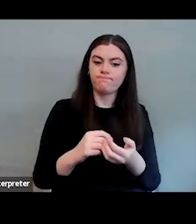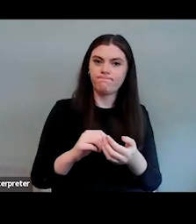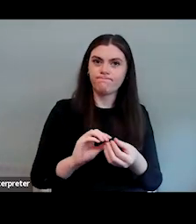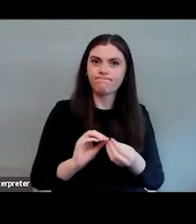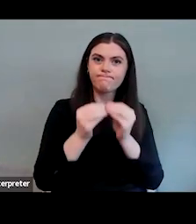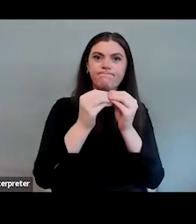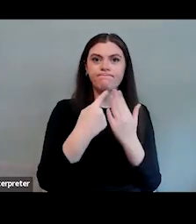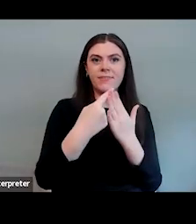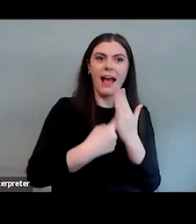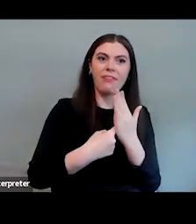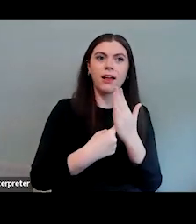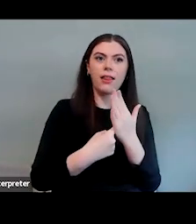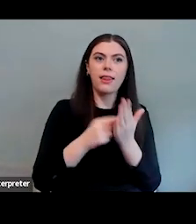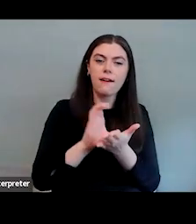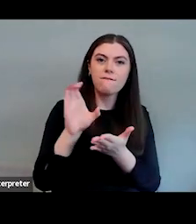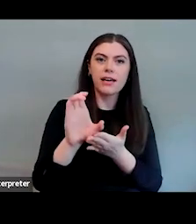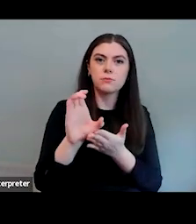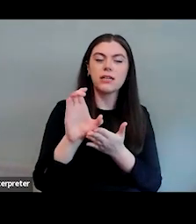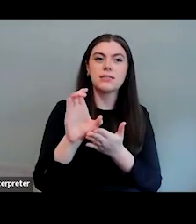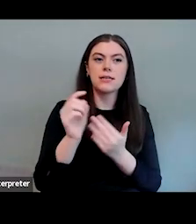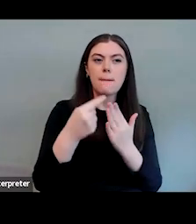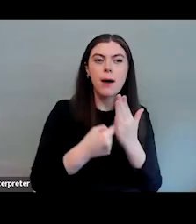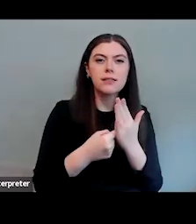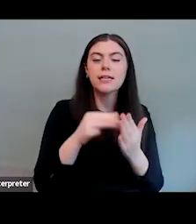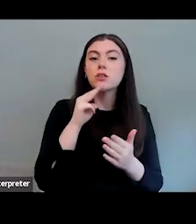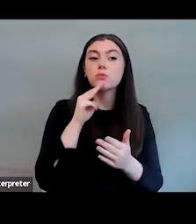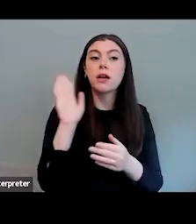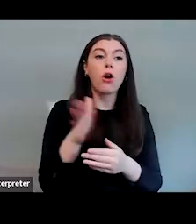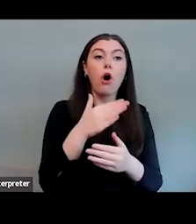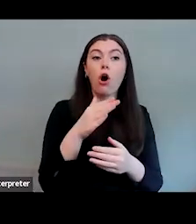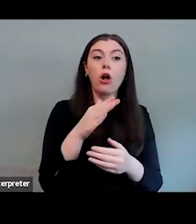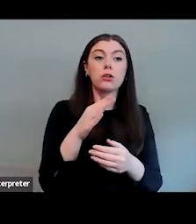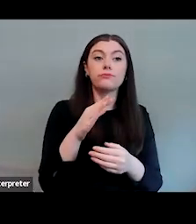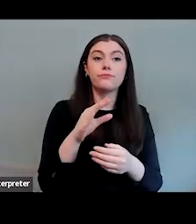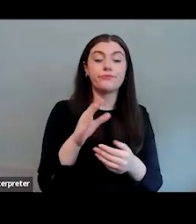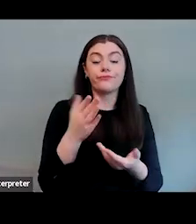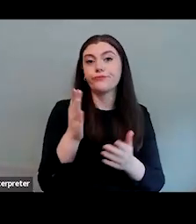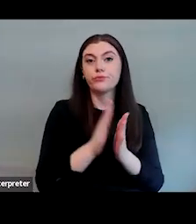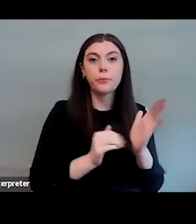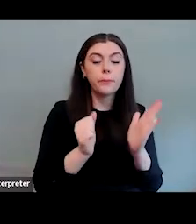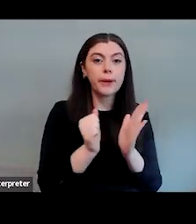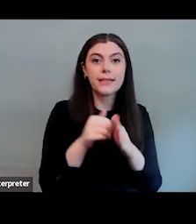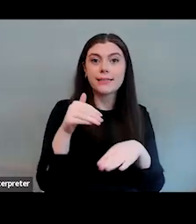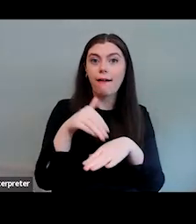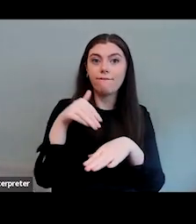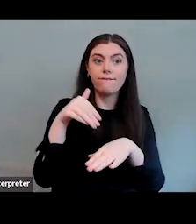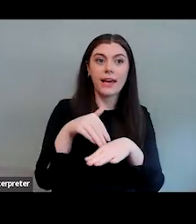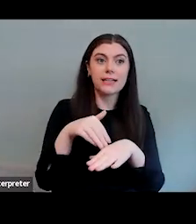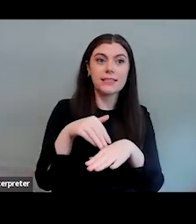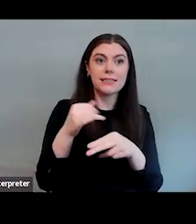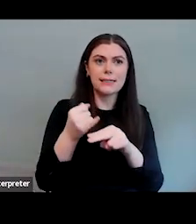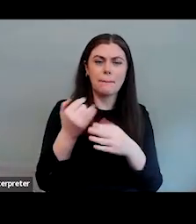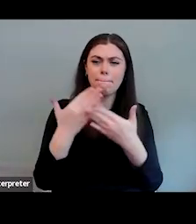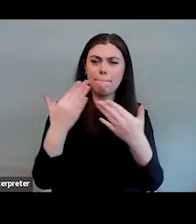all those companies that are involved in grave human rights violations anywhere, especially targeting those that are